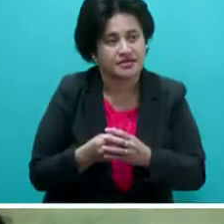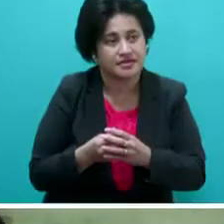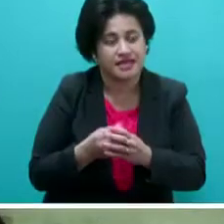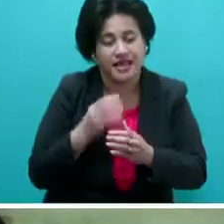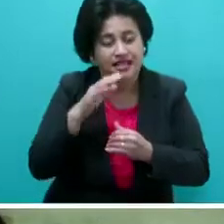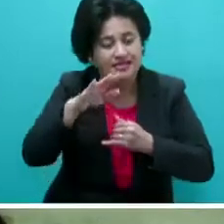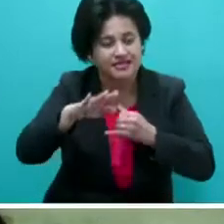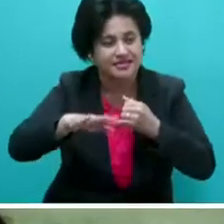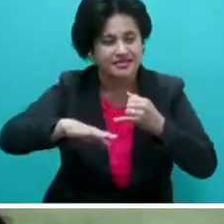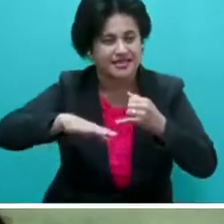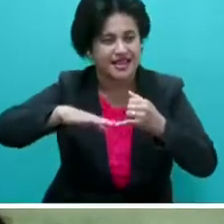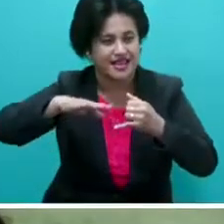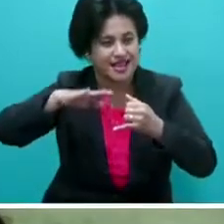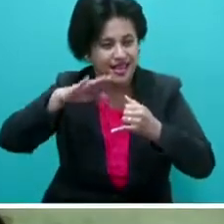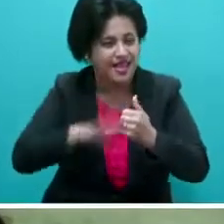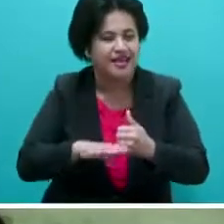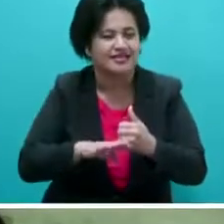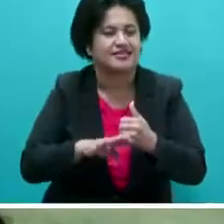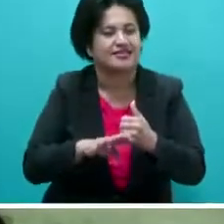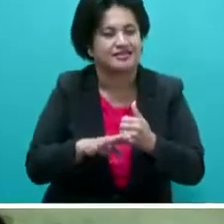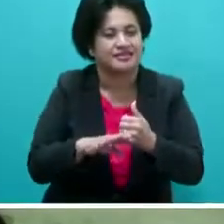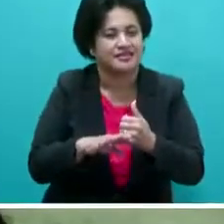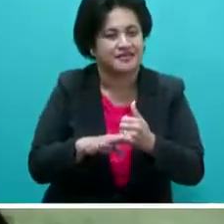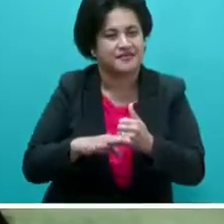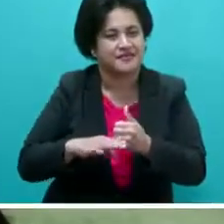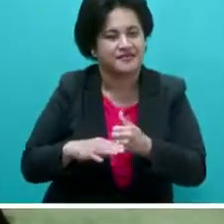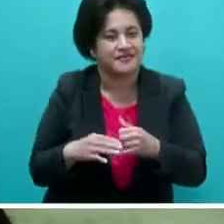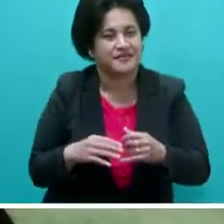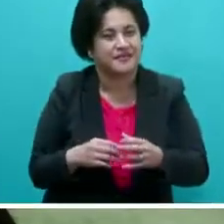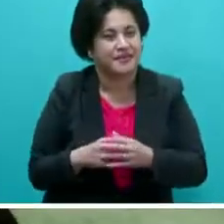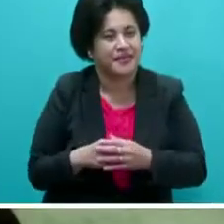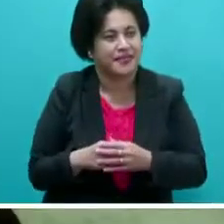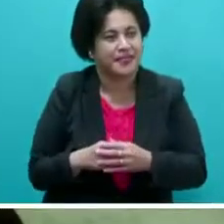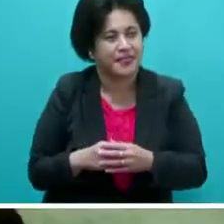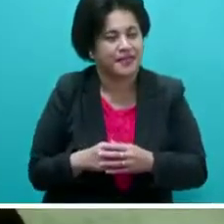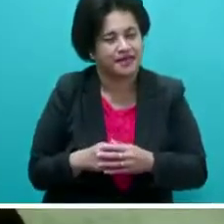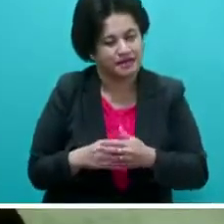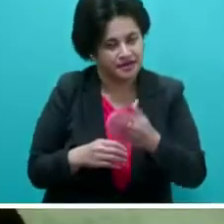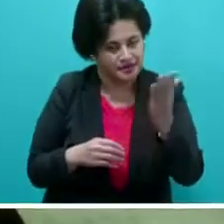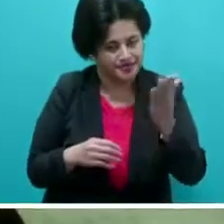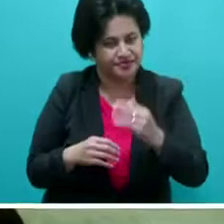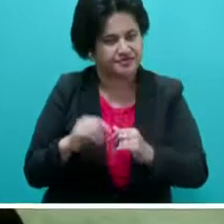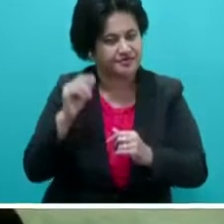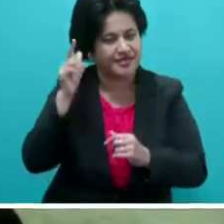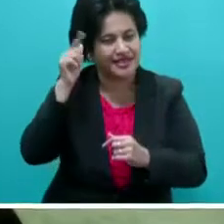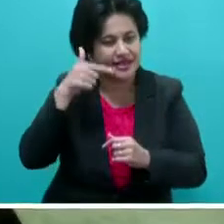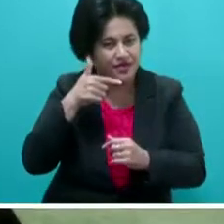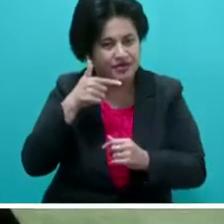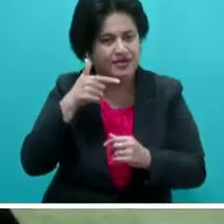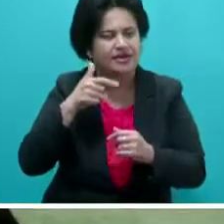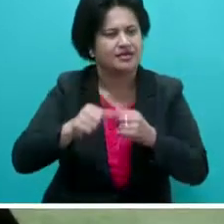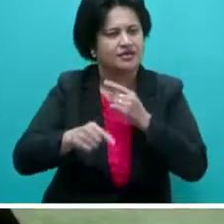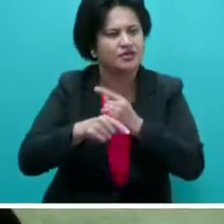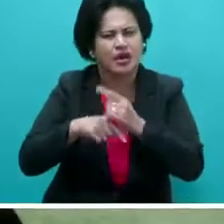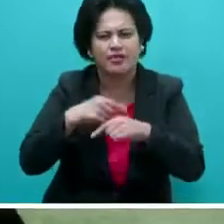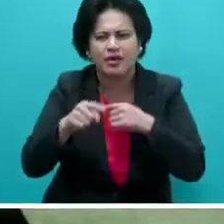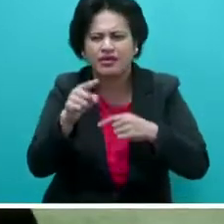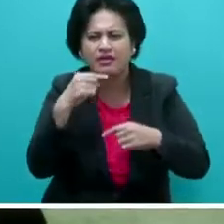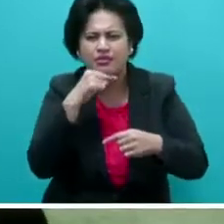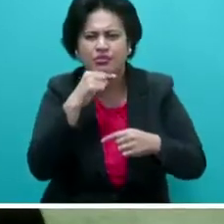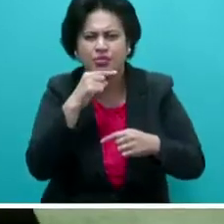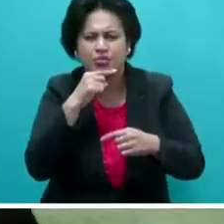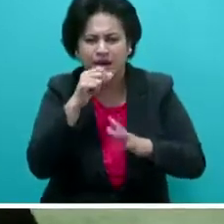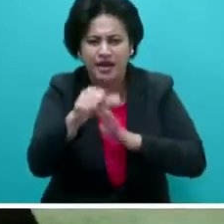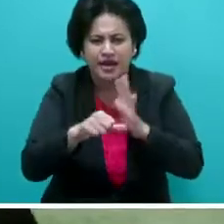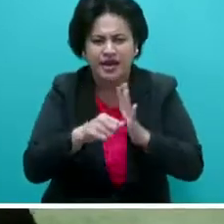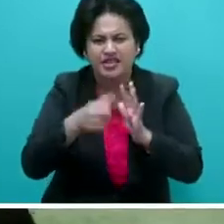I want to make. Last point. Mr. Speaker, last point. Honorable Geringat Tambua, they talked a lot about that young 16-year-old who